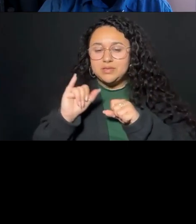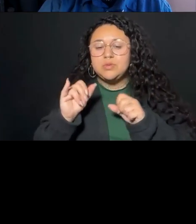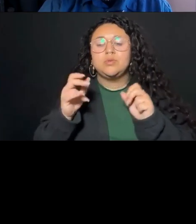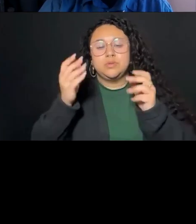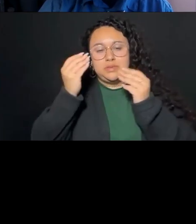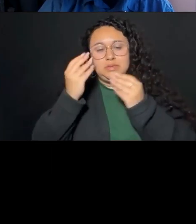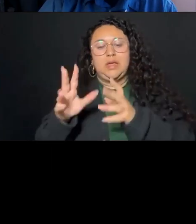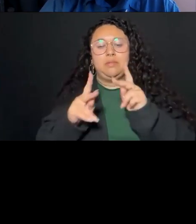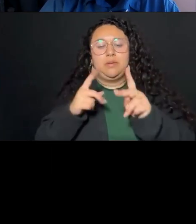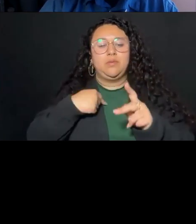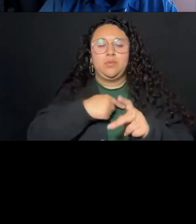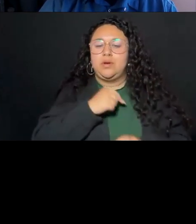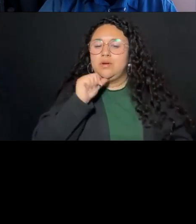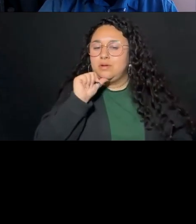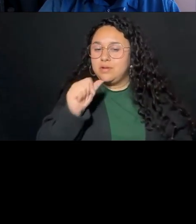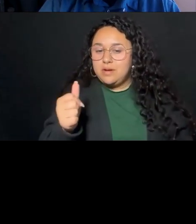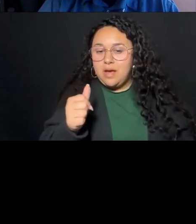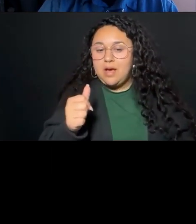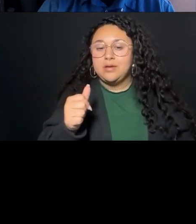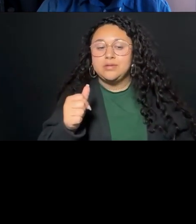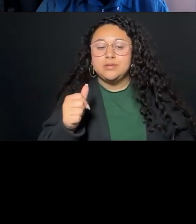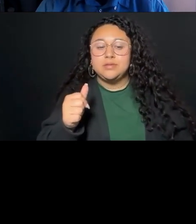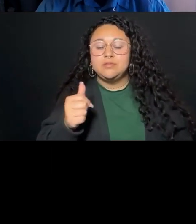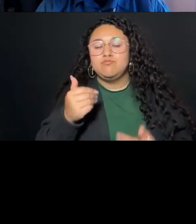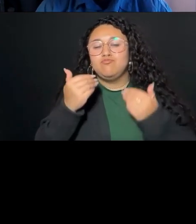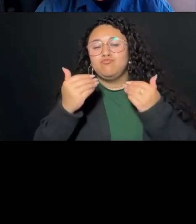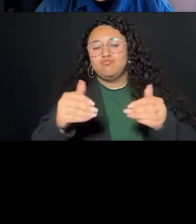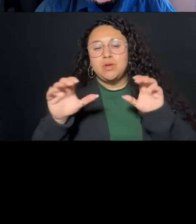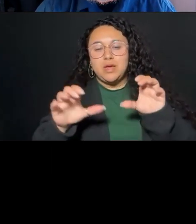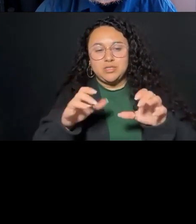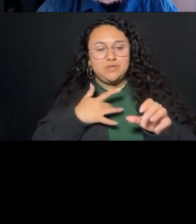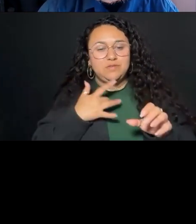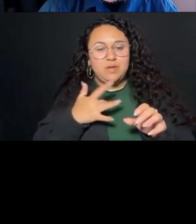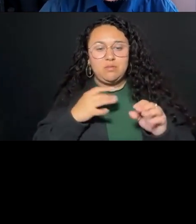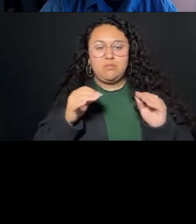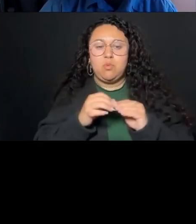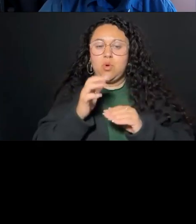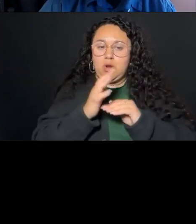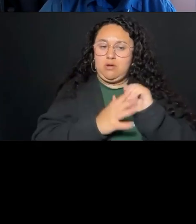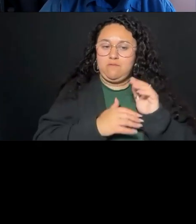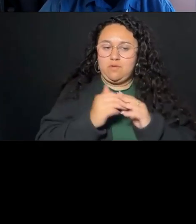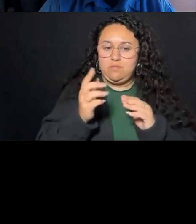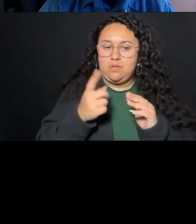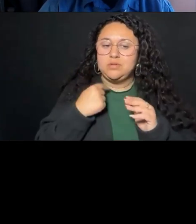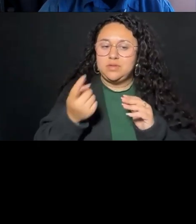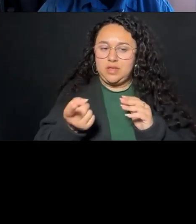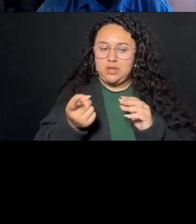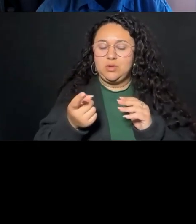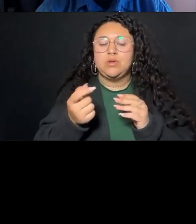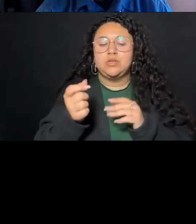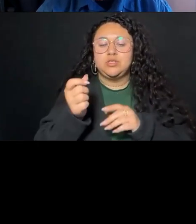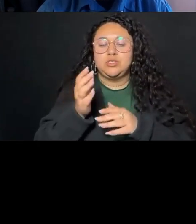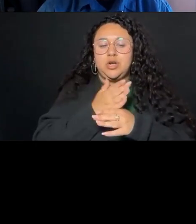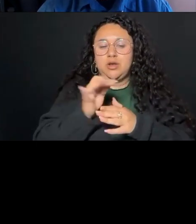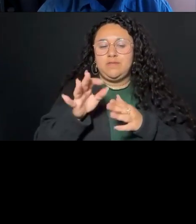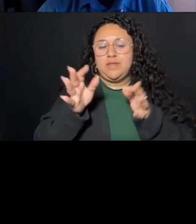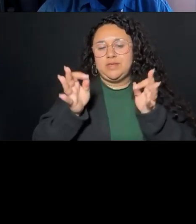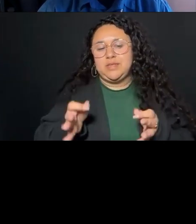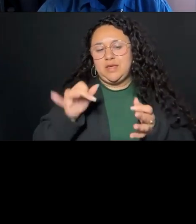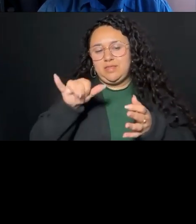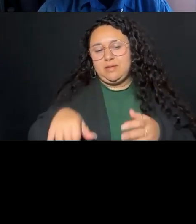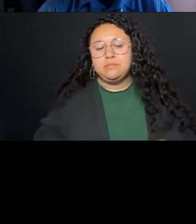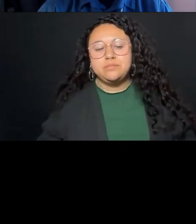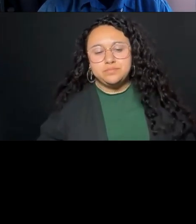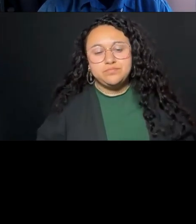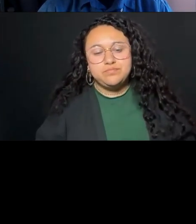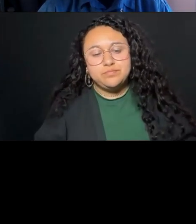folks know that we are not going to take those actions so they can feel a little bit more comfortable in sharing if they choose to.